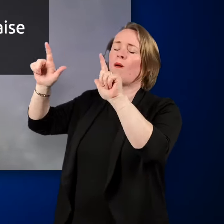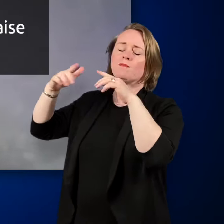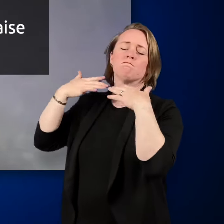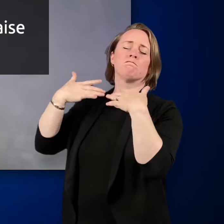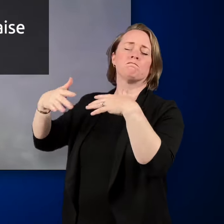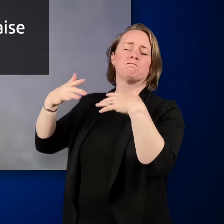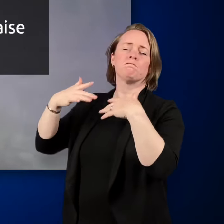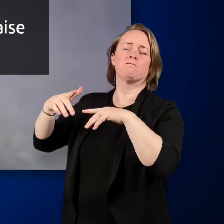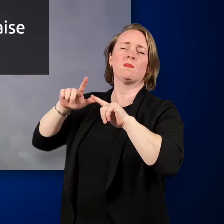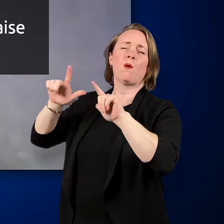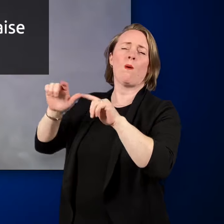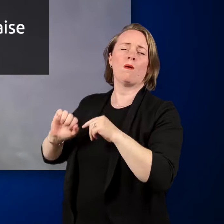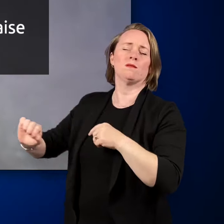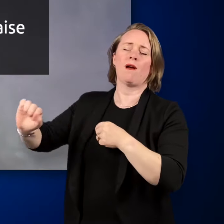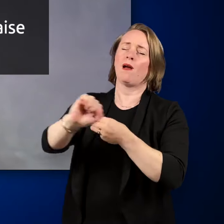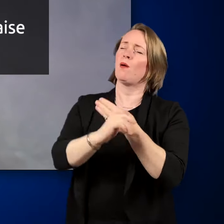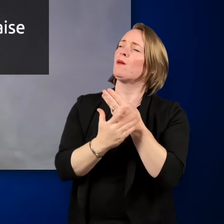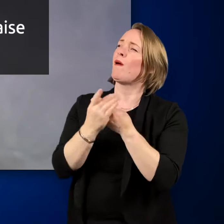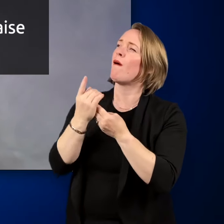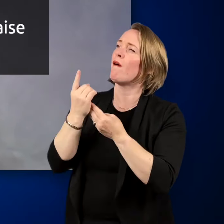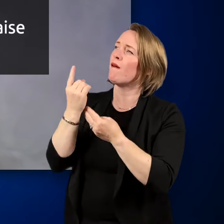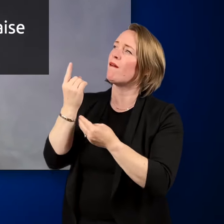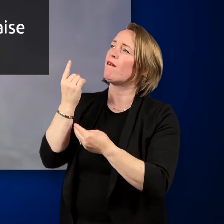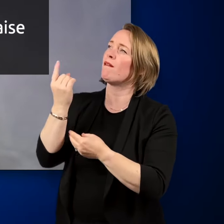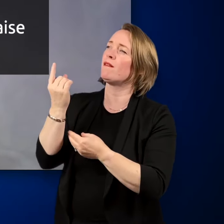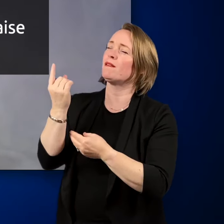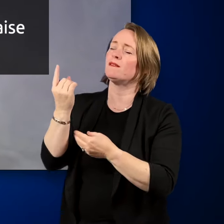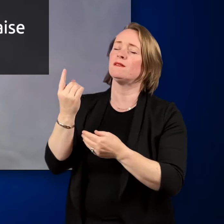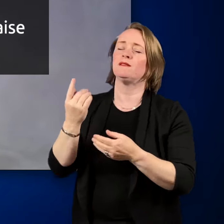Oh Lord our God.